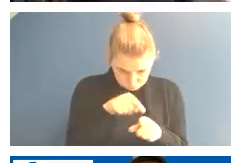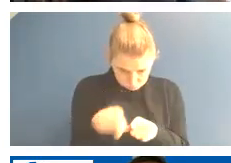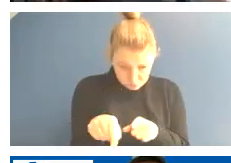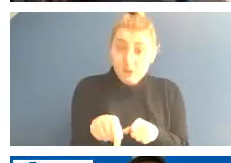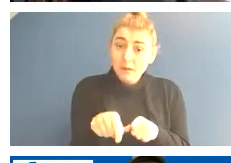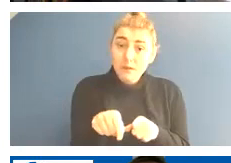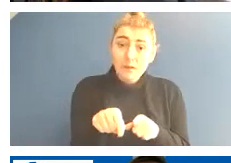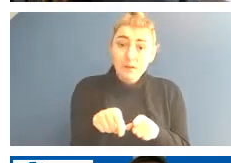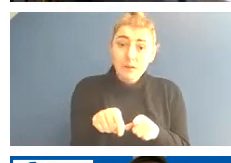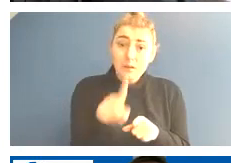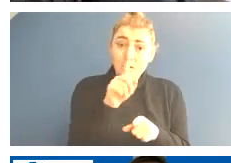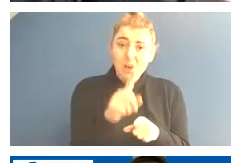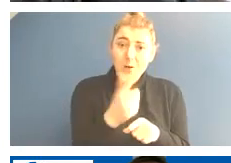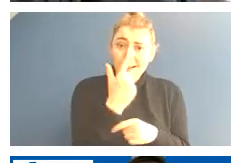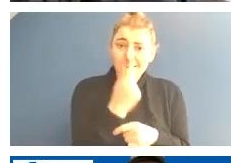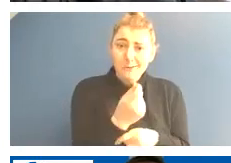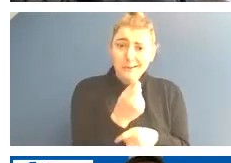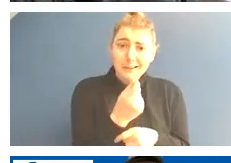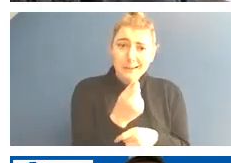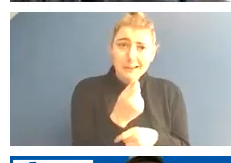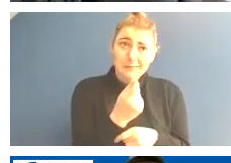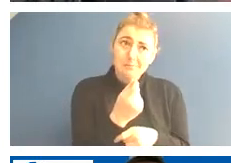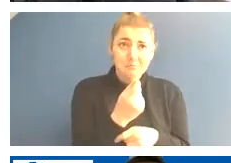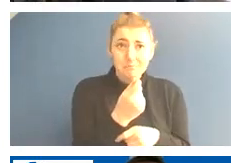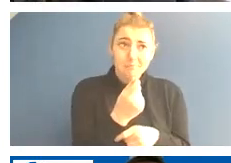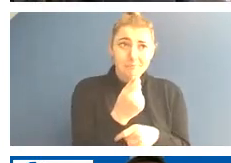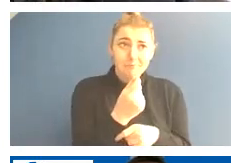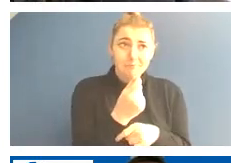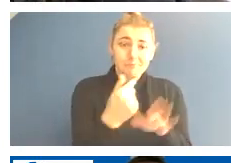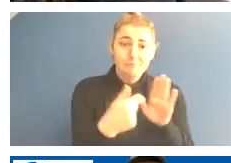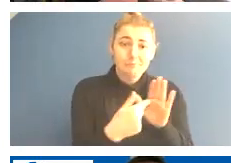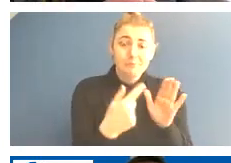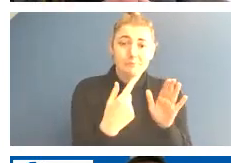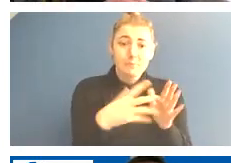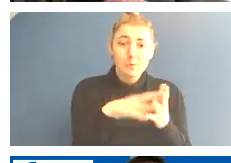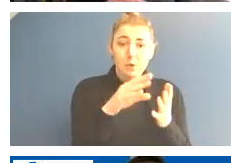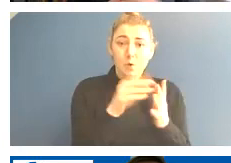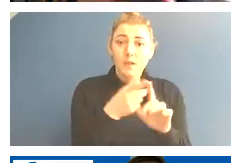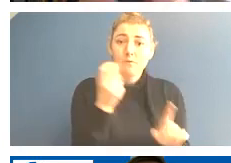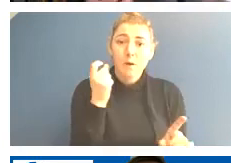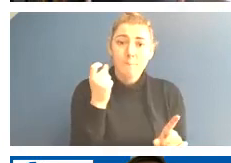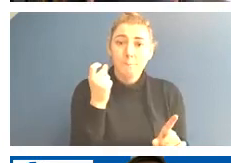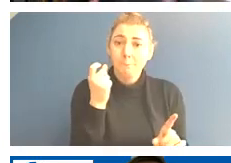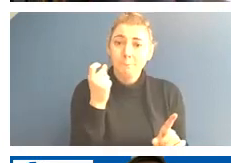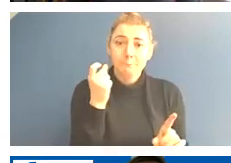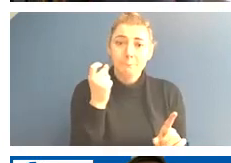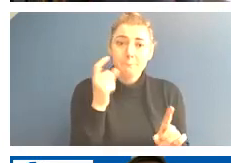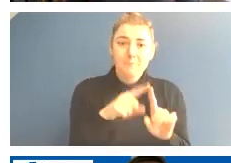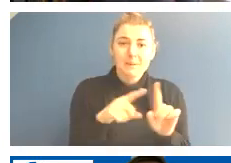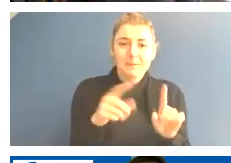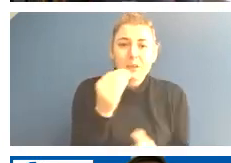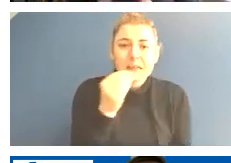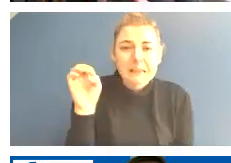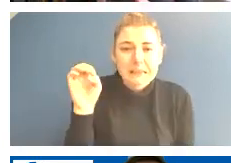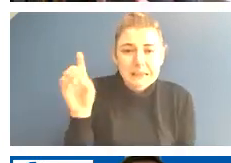And there's also very interesting things coming out in the realm of different eating